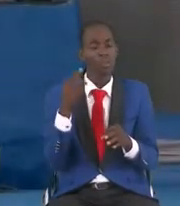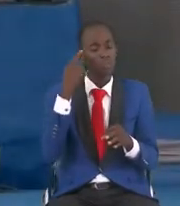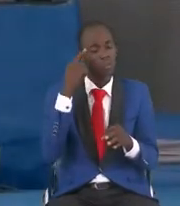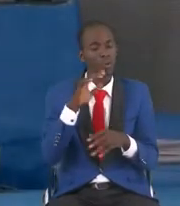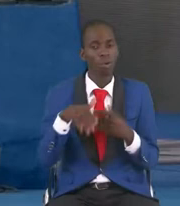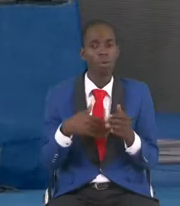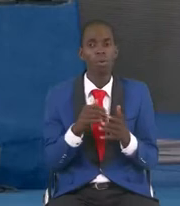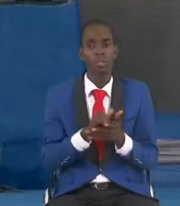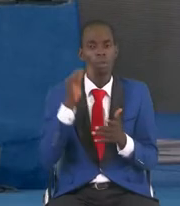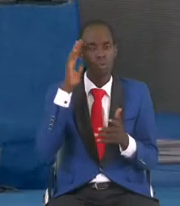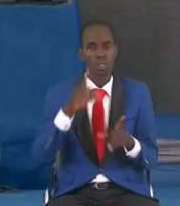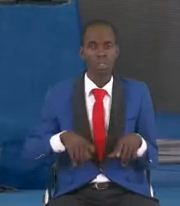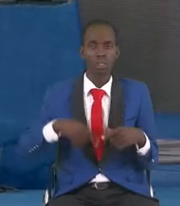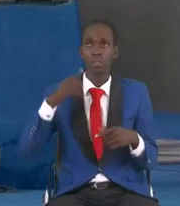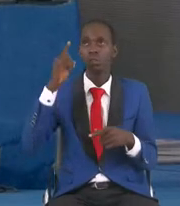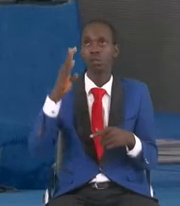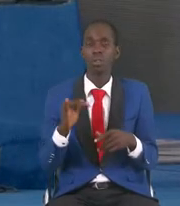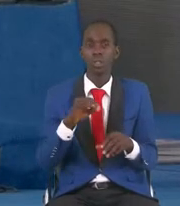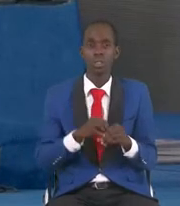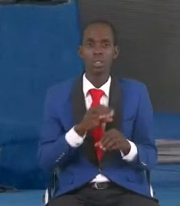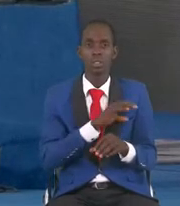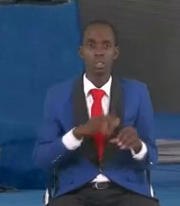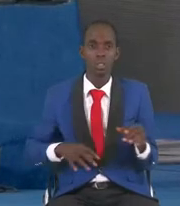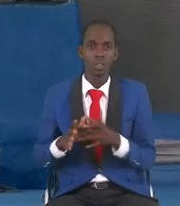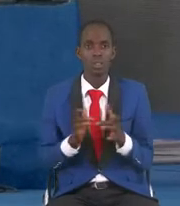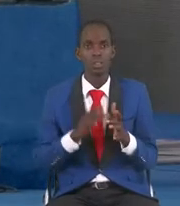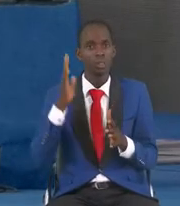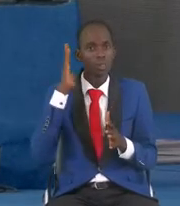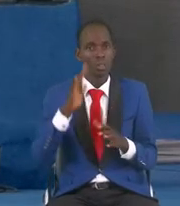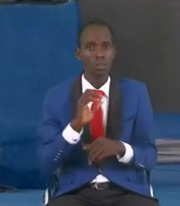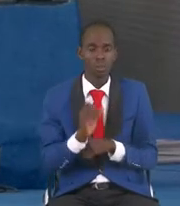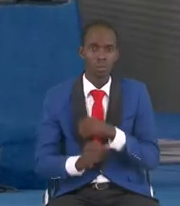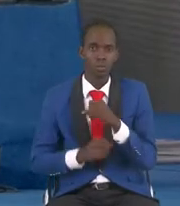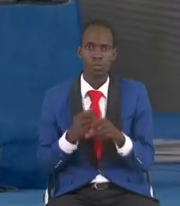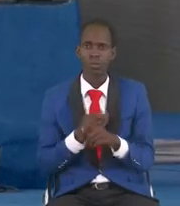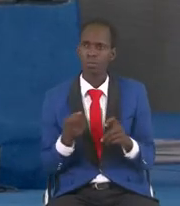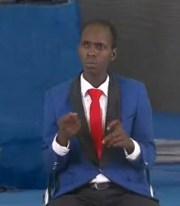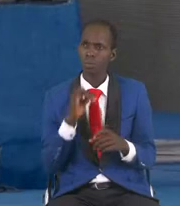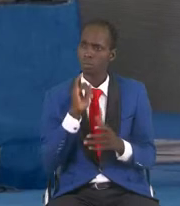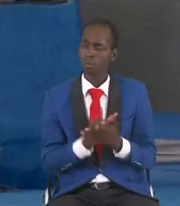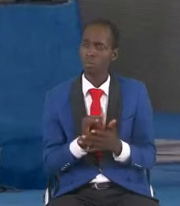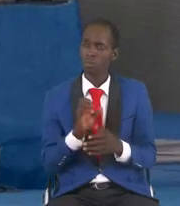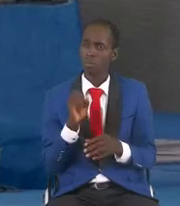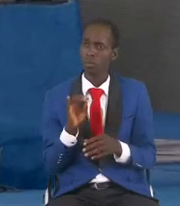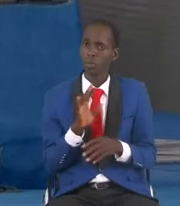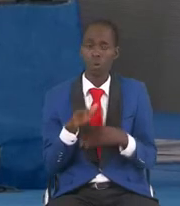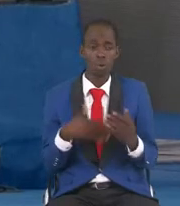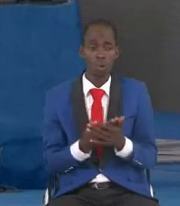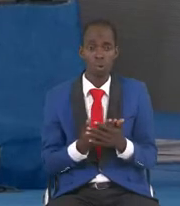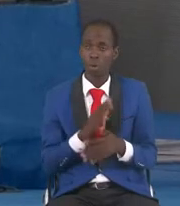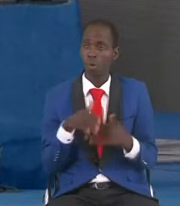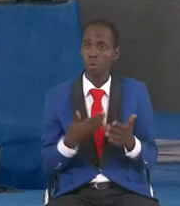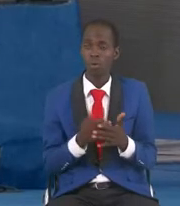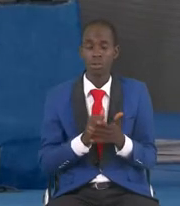in Christ Jesus shall suffer persecution. Is that so? All that will live